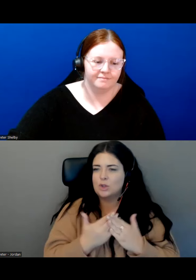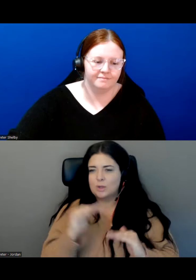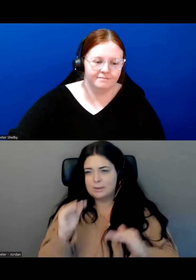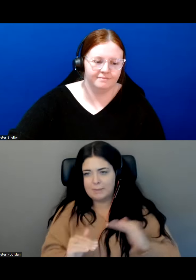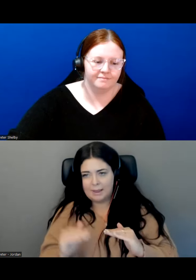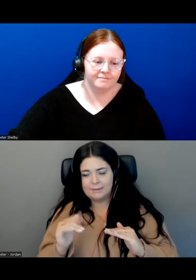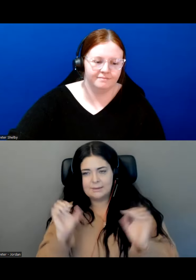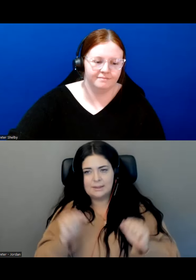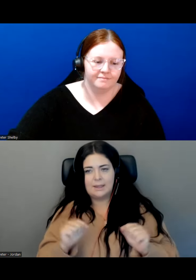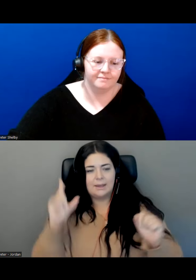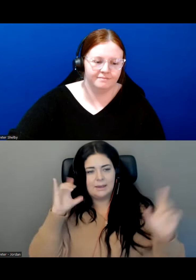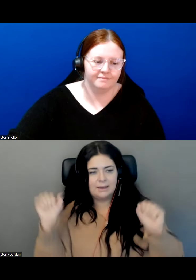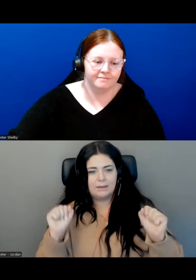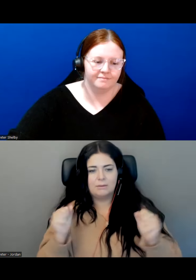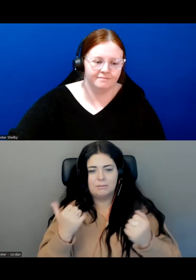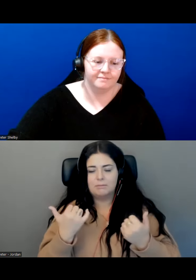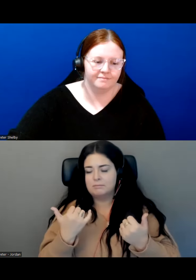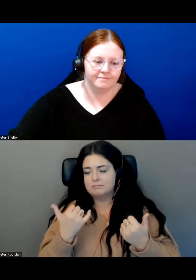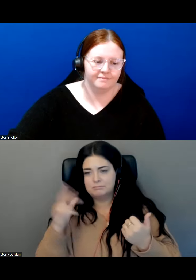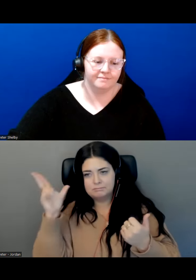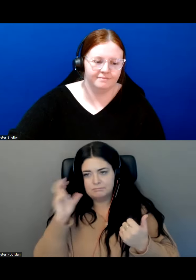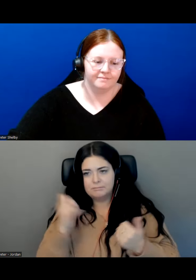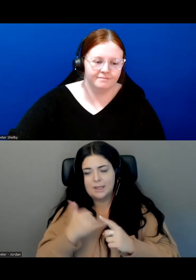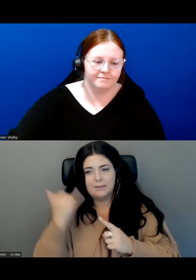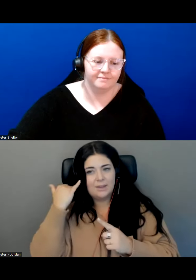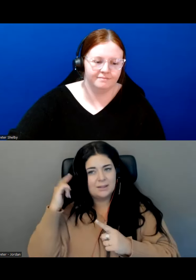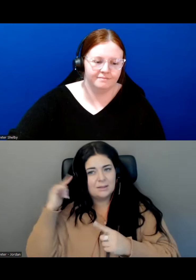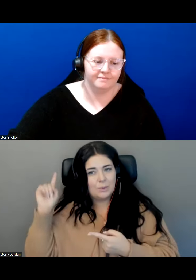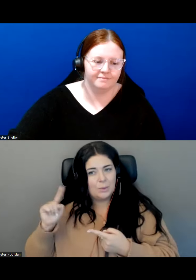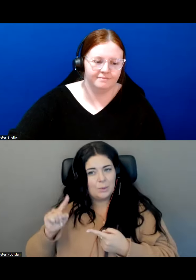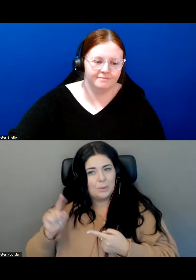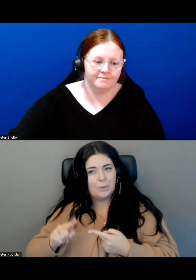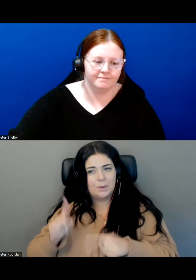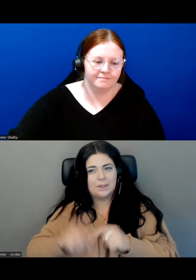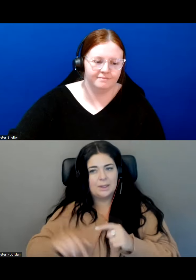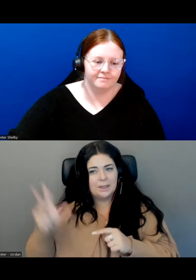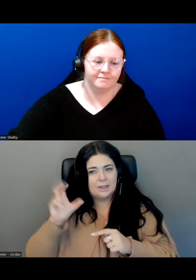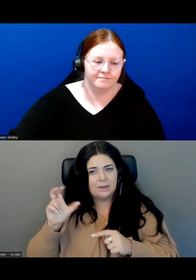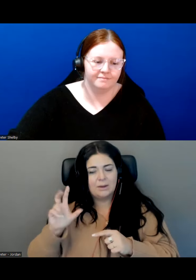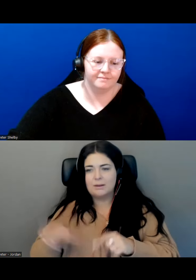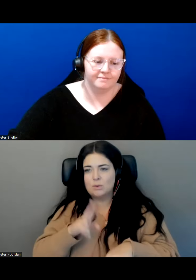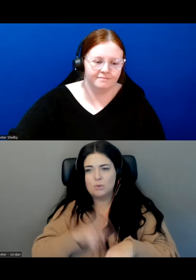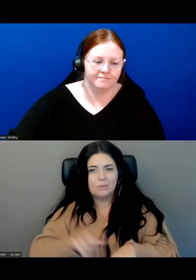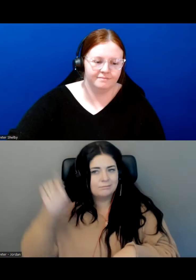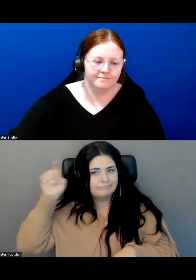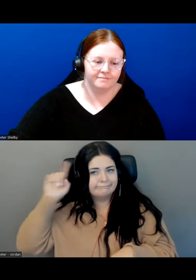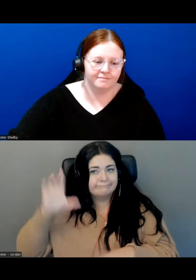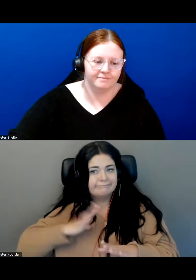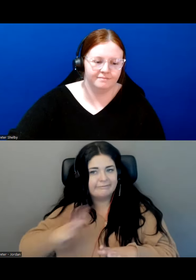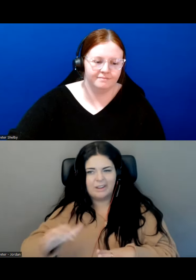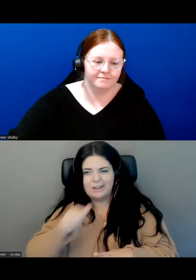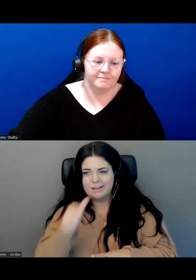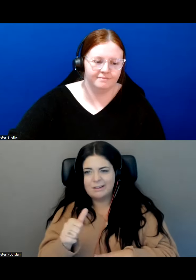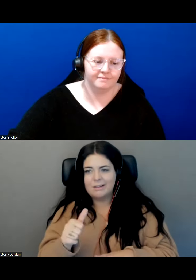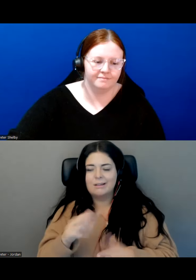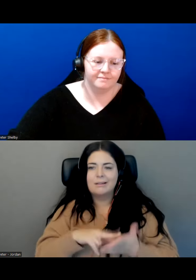surround sound and everything. Say if that ear is quite down in terms of the hearing, and a traditional hearing aid may not work as well.